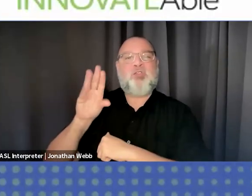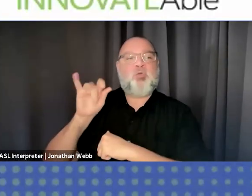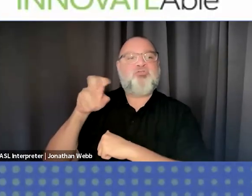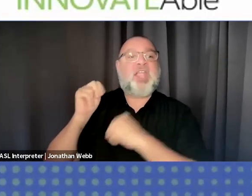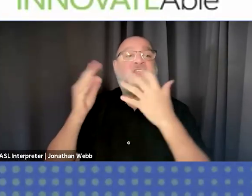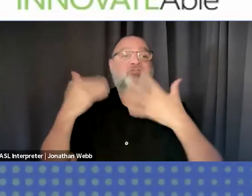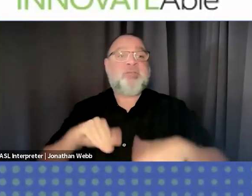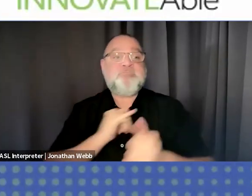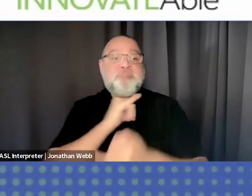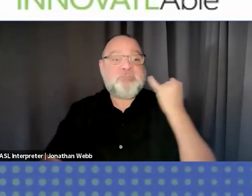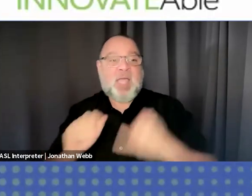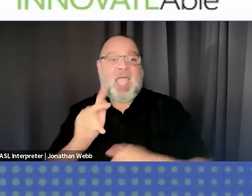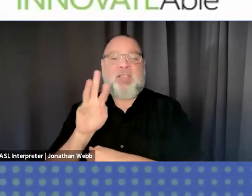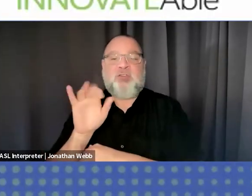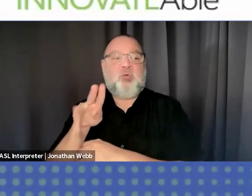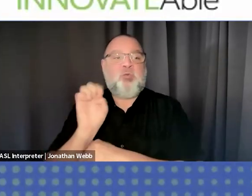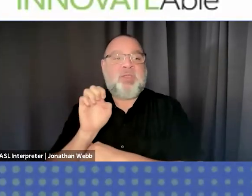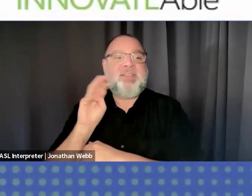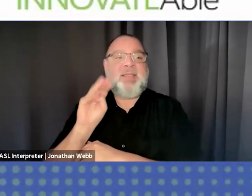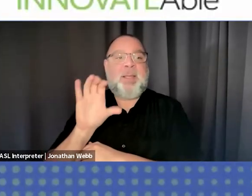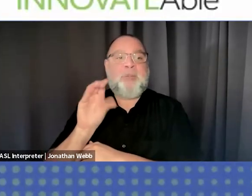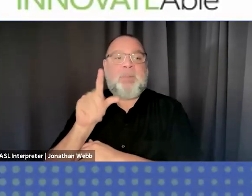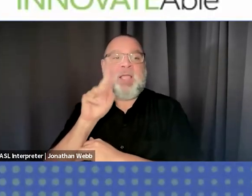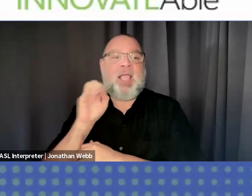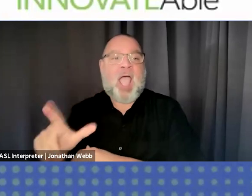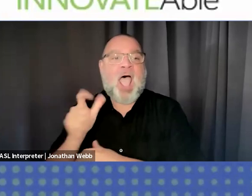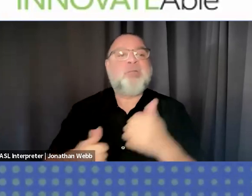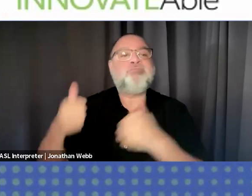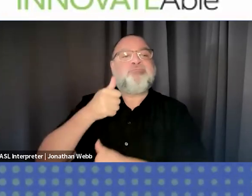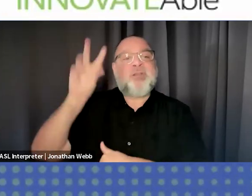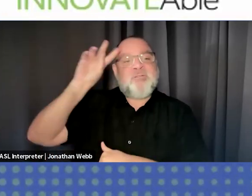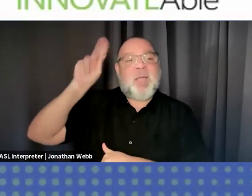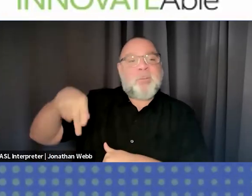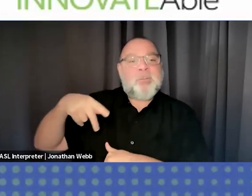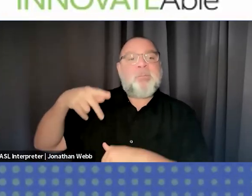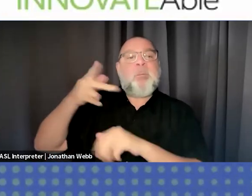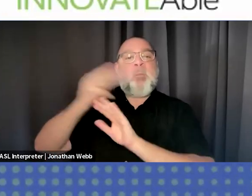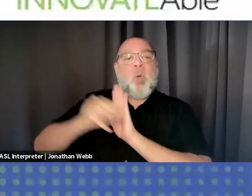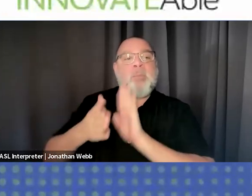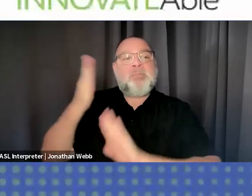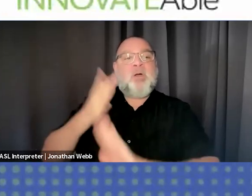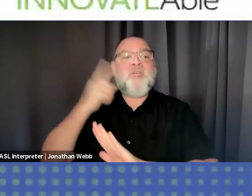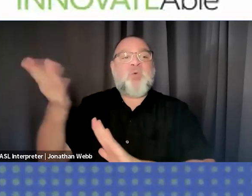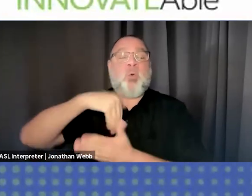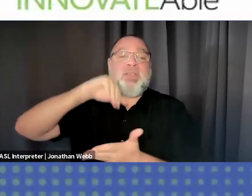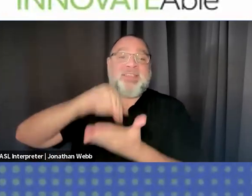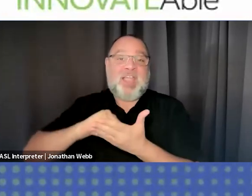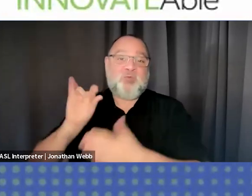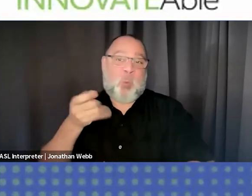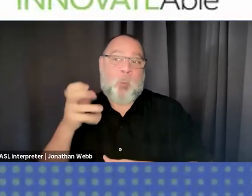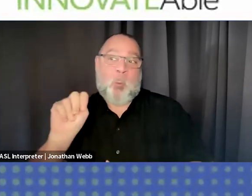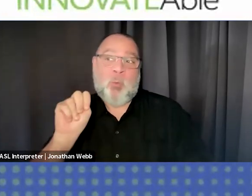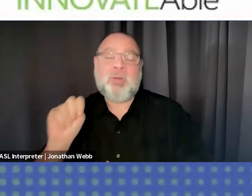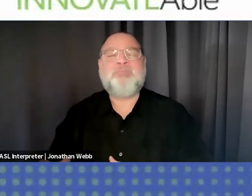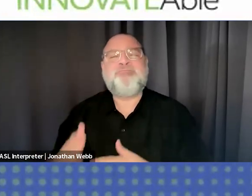Senior Vice President of Programs and Operations for Central Oregon. Thank you so